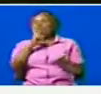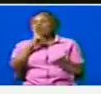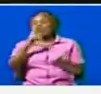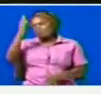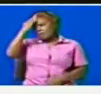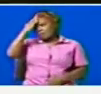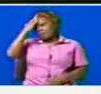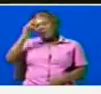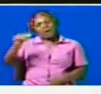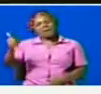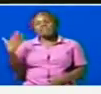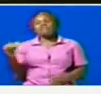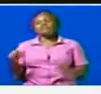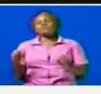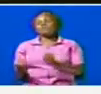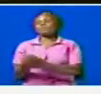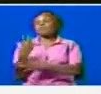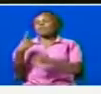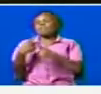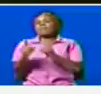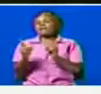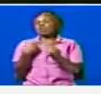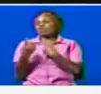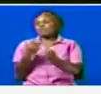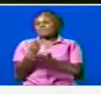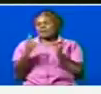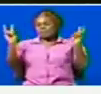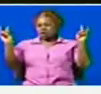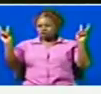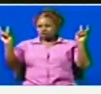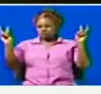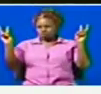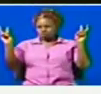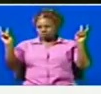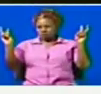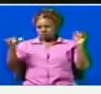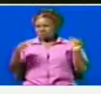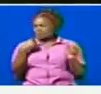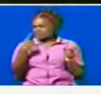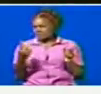Monday something else might crop up. But when you talk to them, some of the issues that they are putting across,